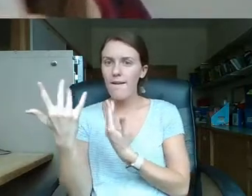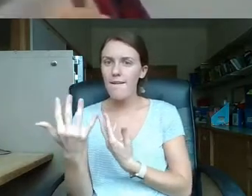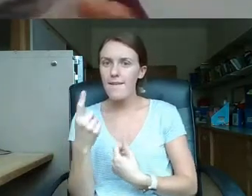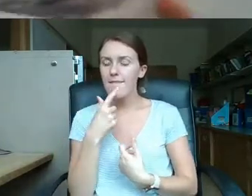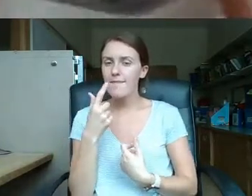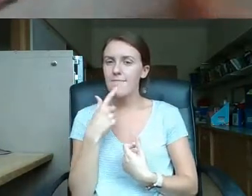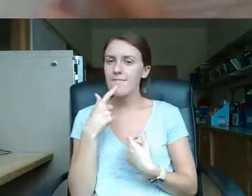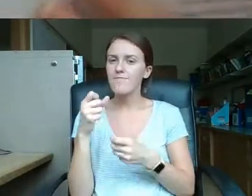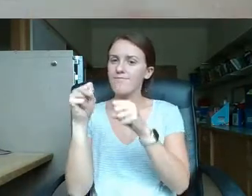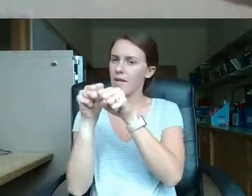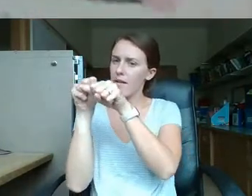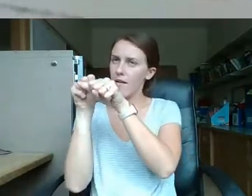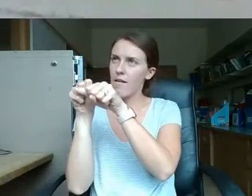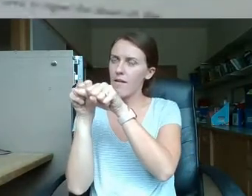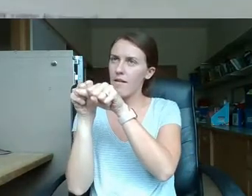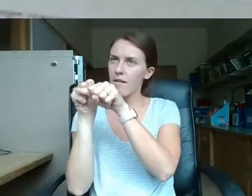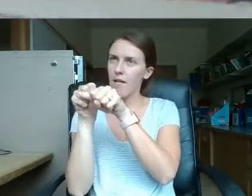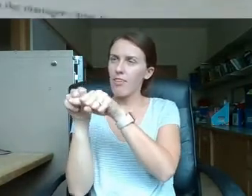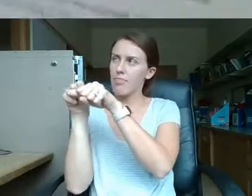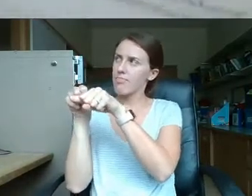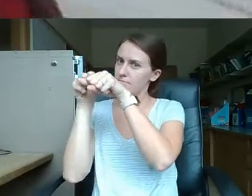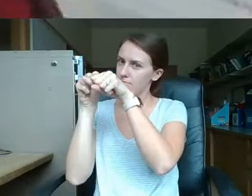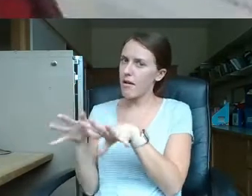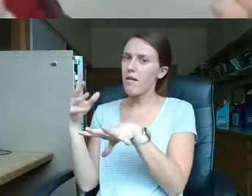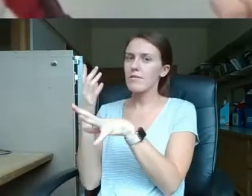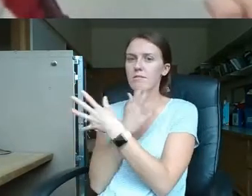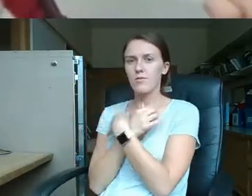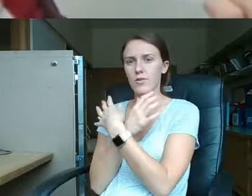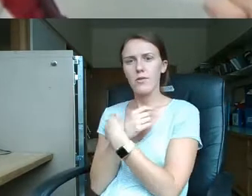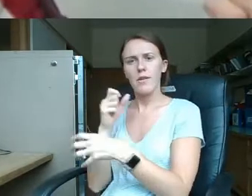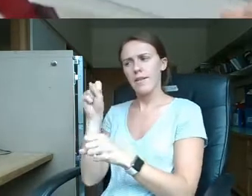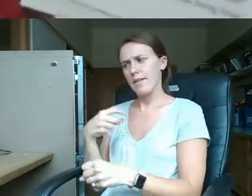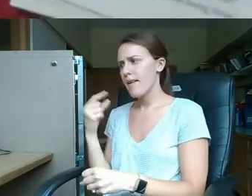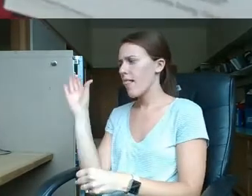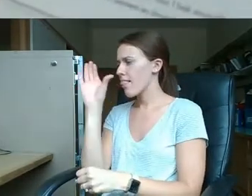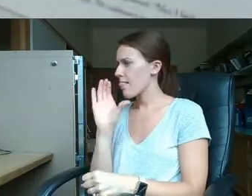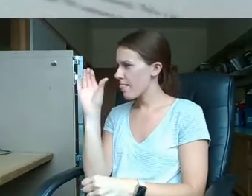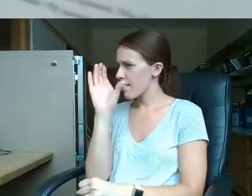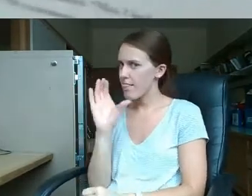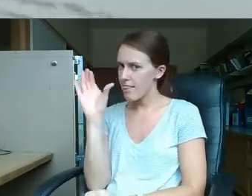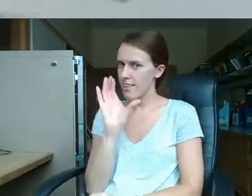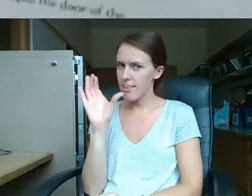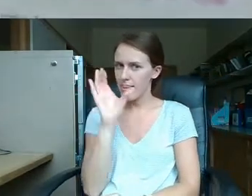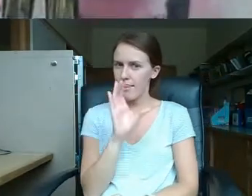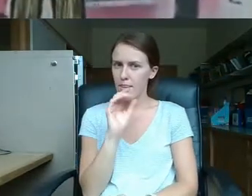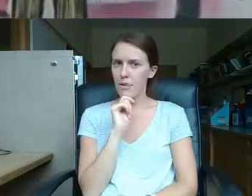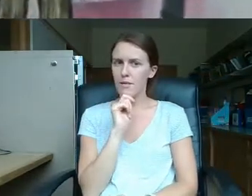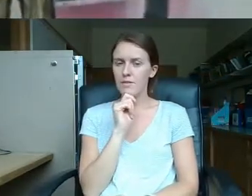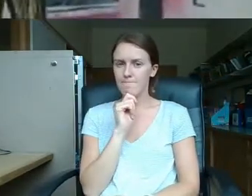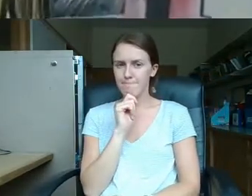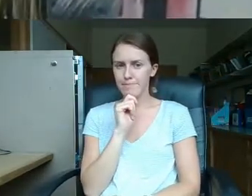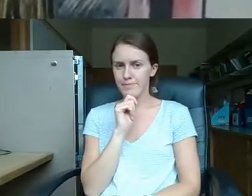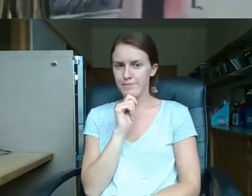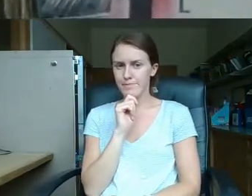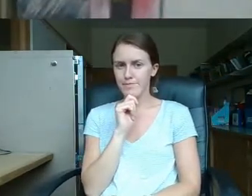yesterday. May I take a look around?" she said. And he said, "Sure, certainly. My customers are always leaving